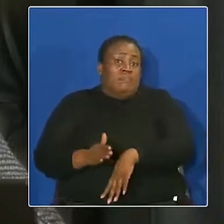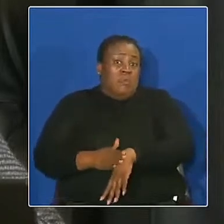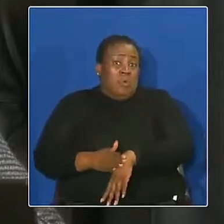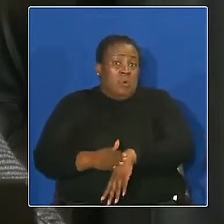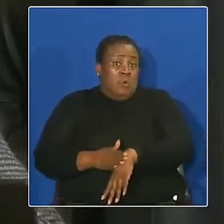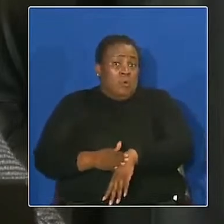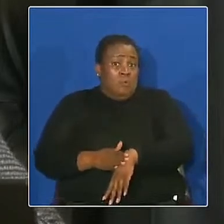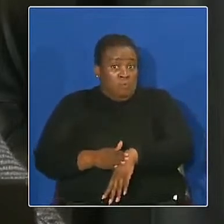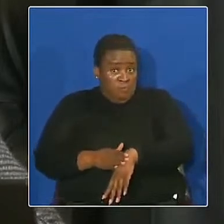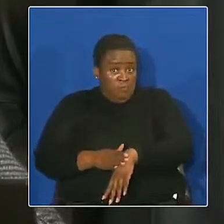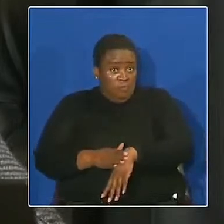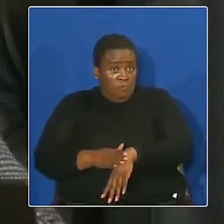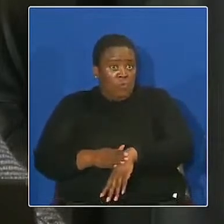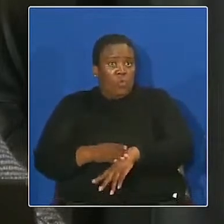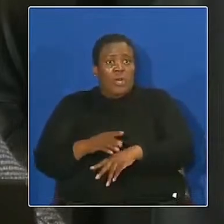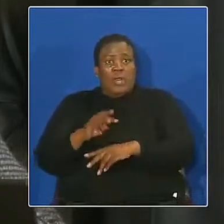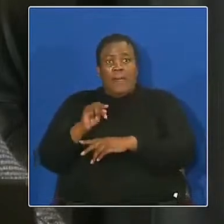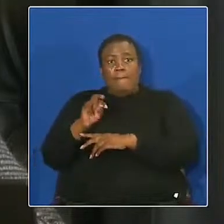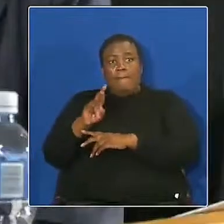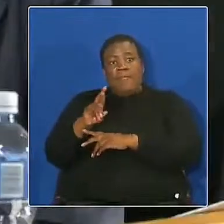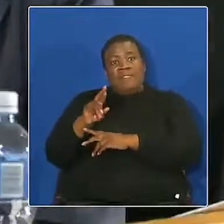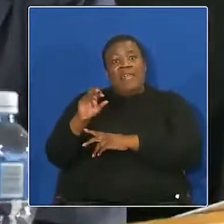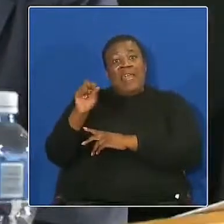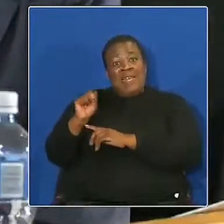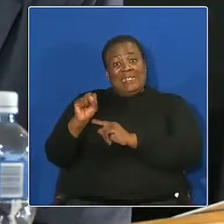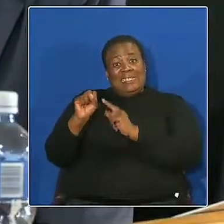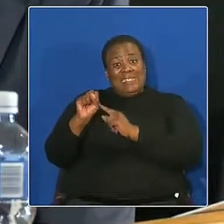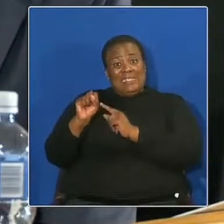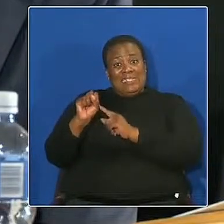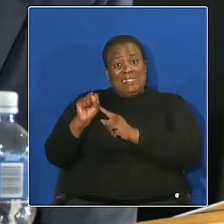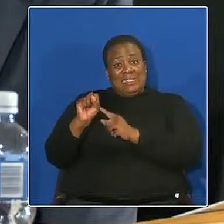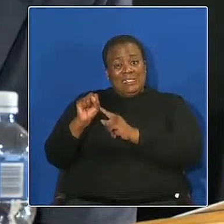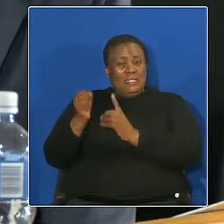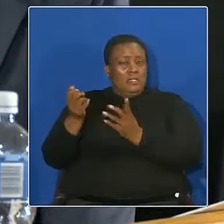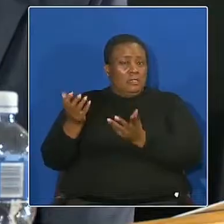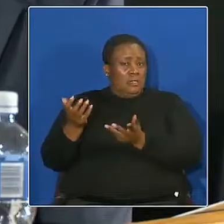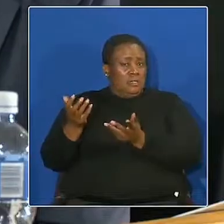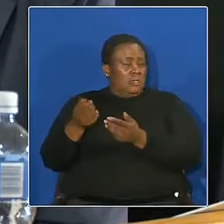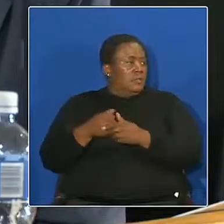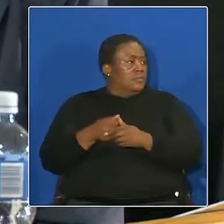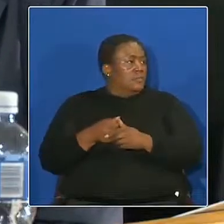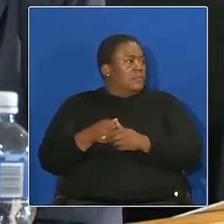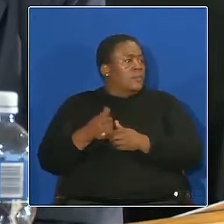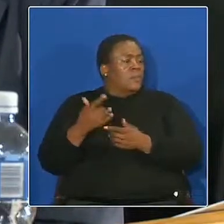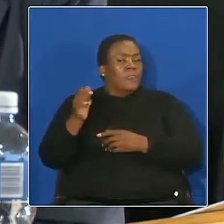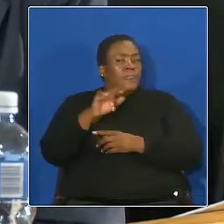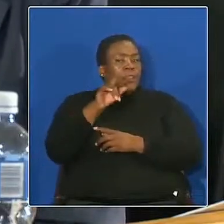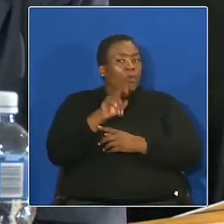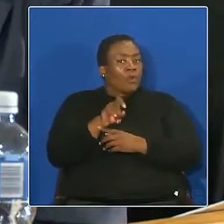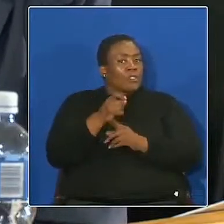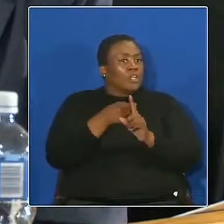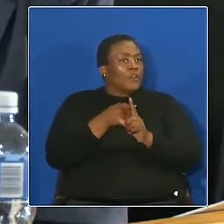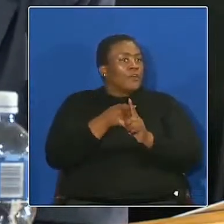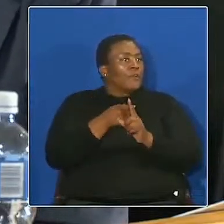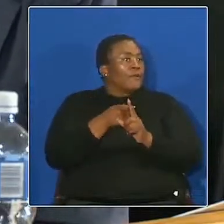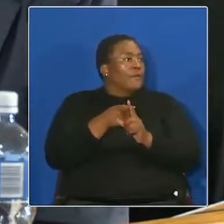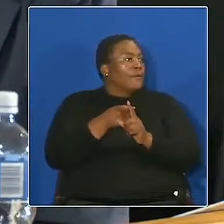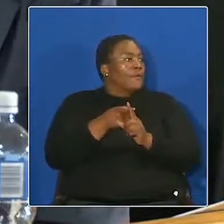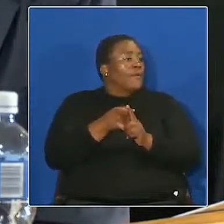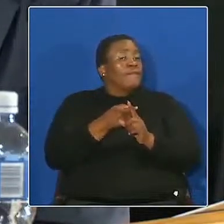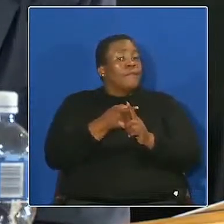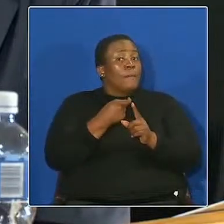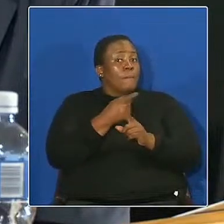with that S. And if I could just clarify, the question Please go ahead and, yes. was from, I was going to say from the bench, but from